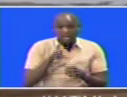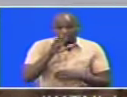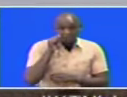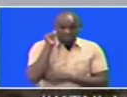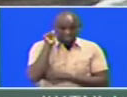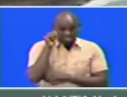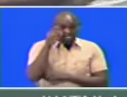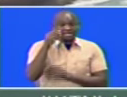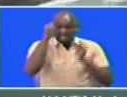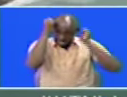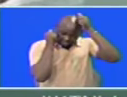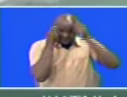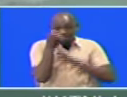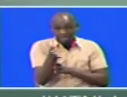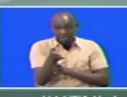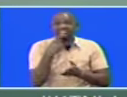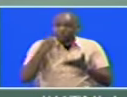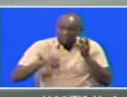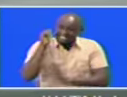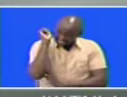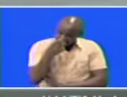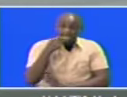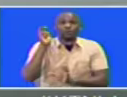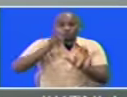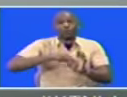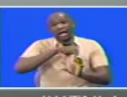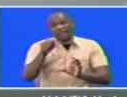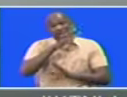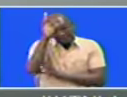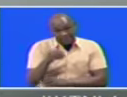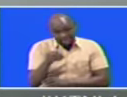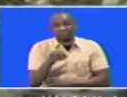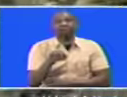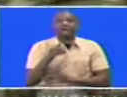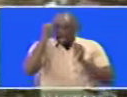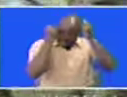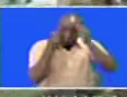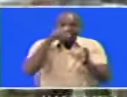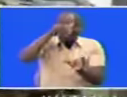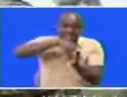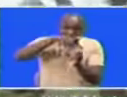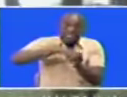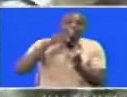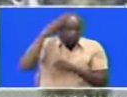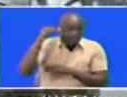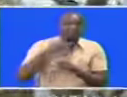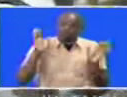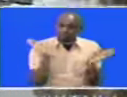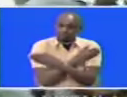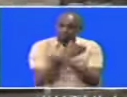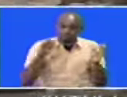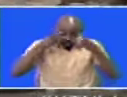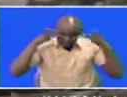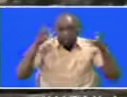Kenya Defense Forces, meant that Kenya would now join African Union troops inside Somalia to combat the